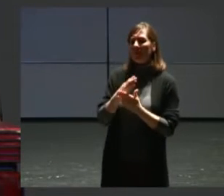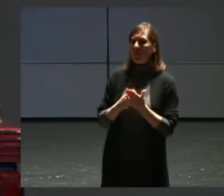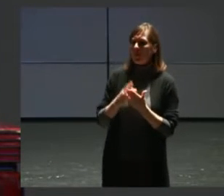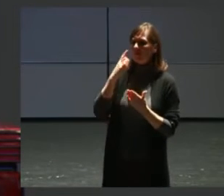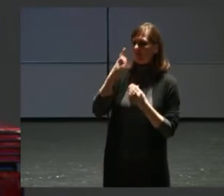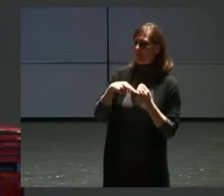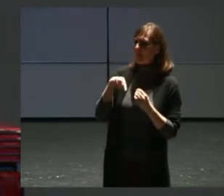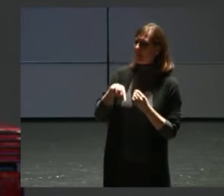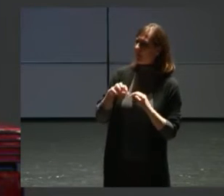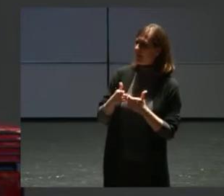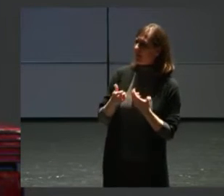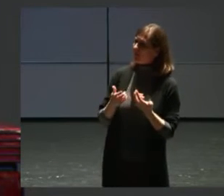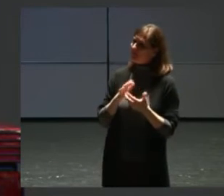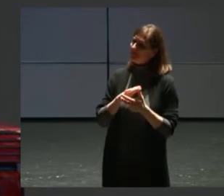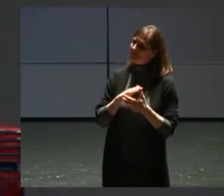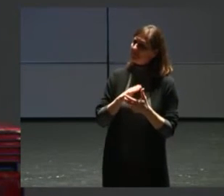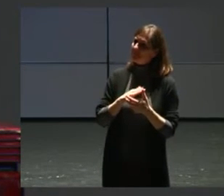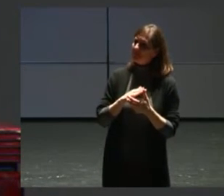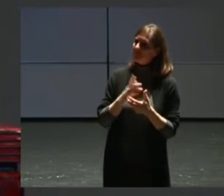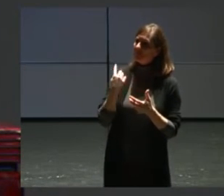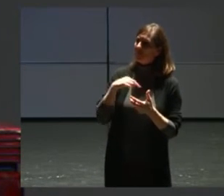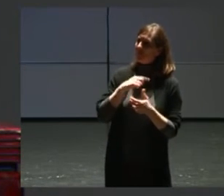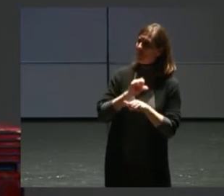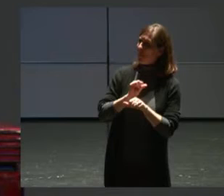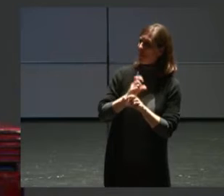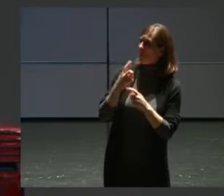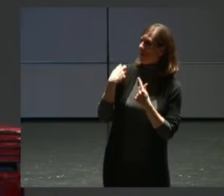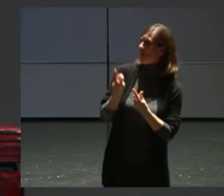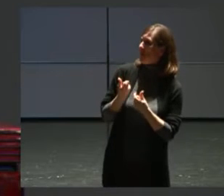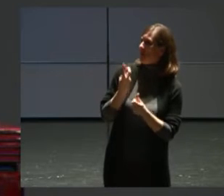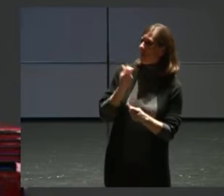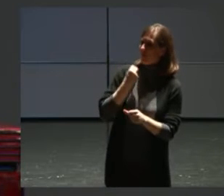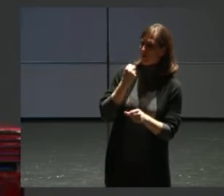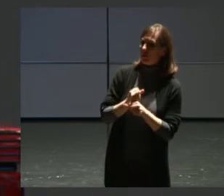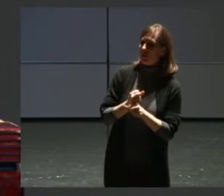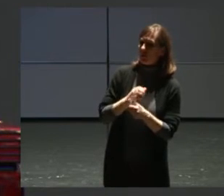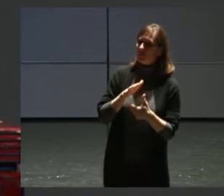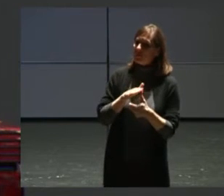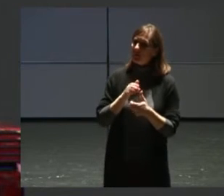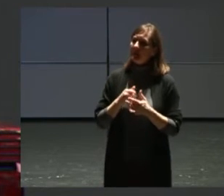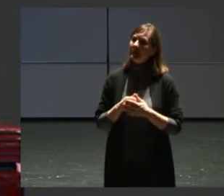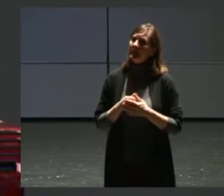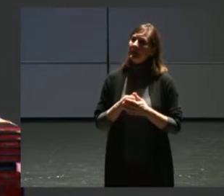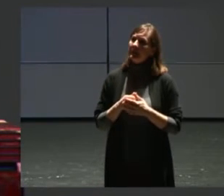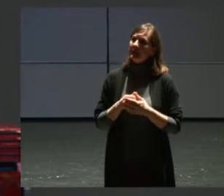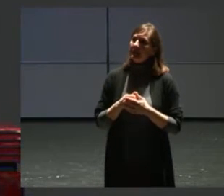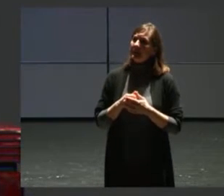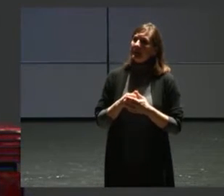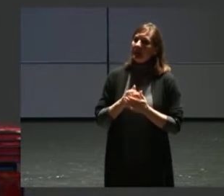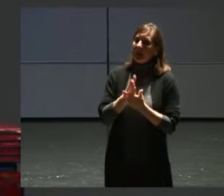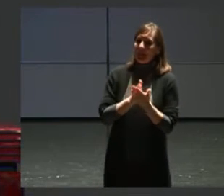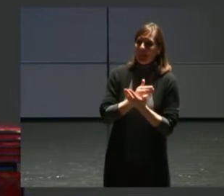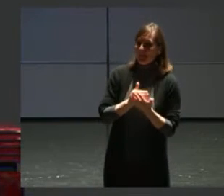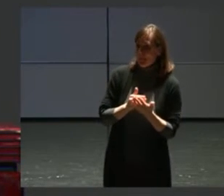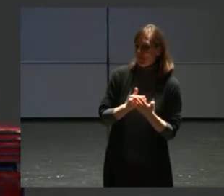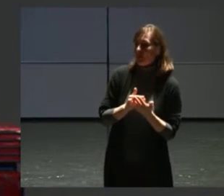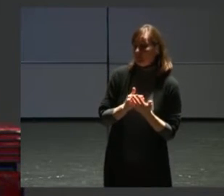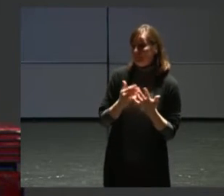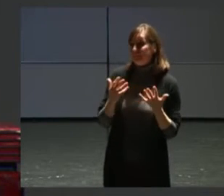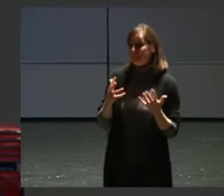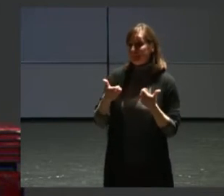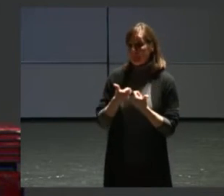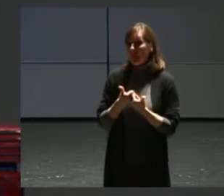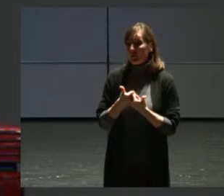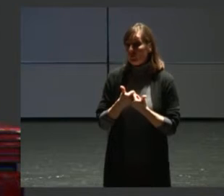about this, and what we've all been engaged in for the past couple of years, is managing through the budget challenges that have been